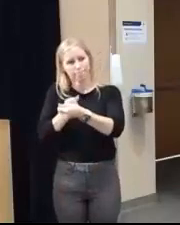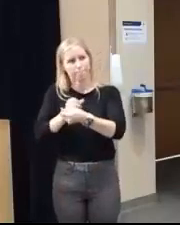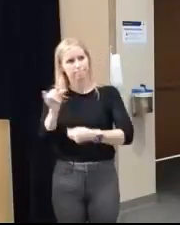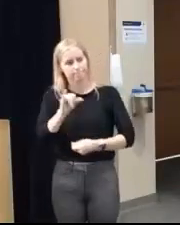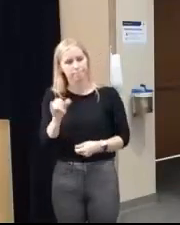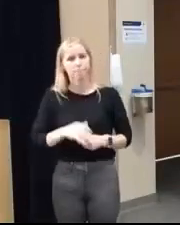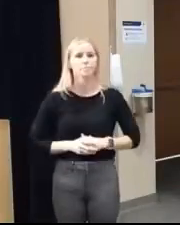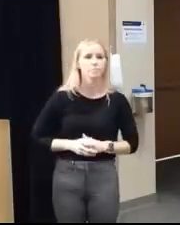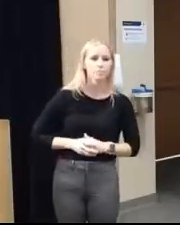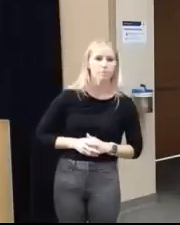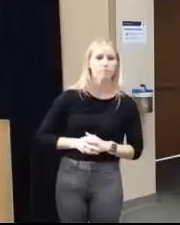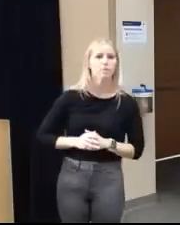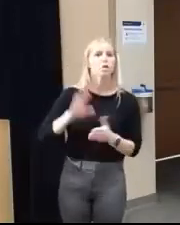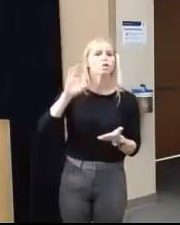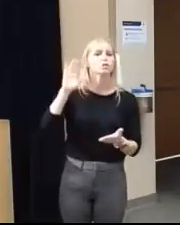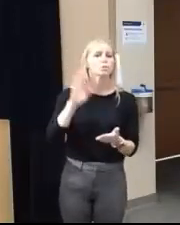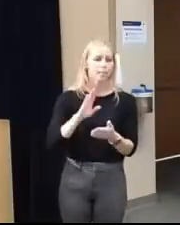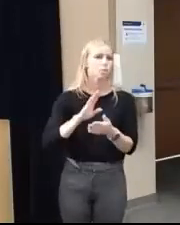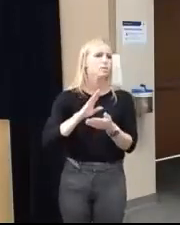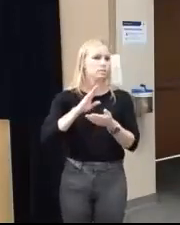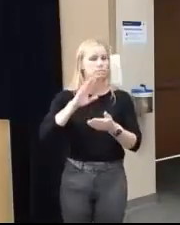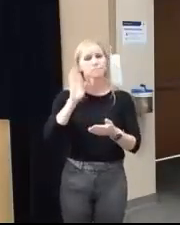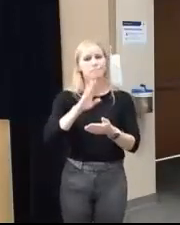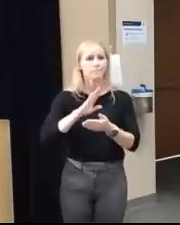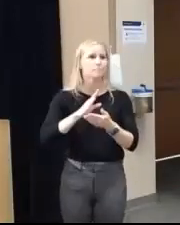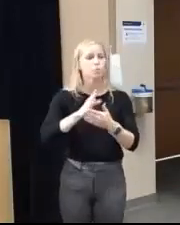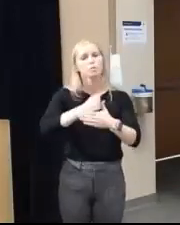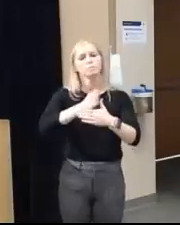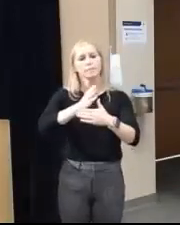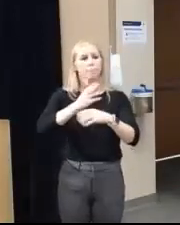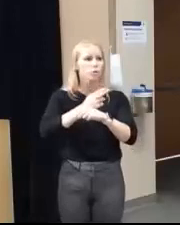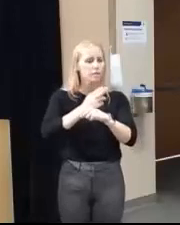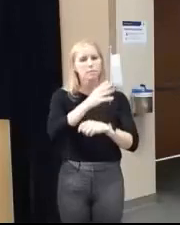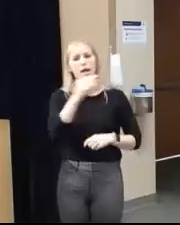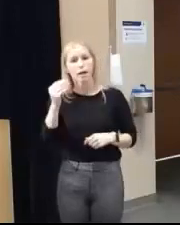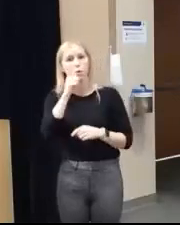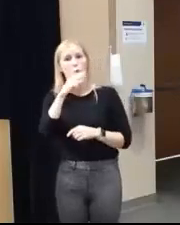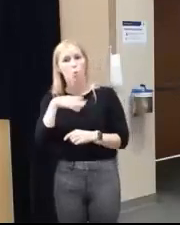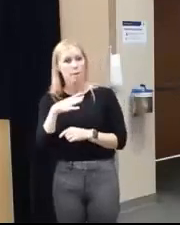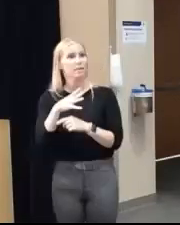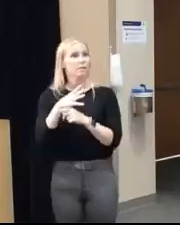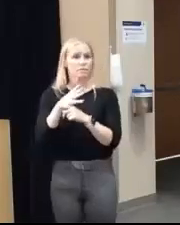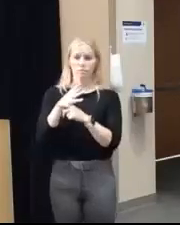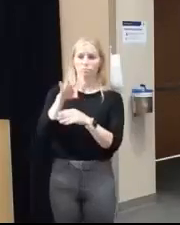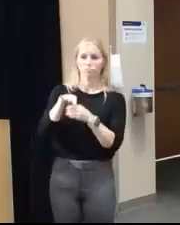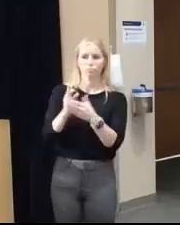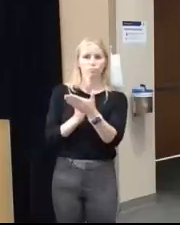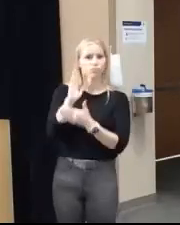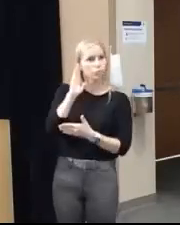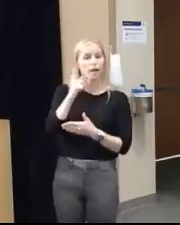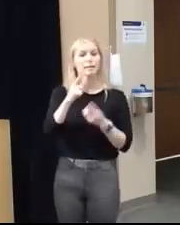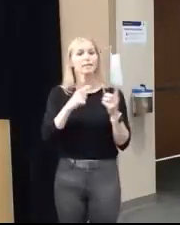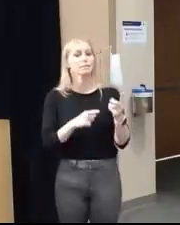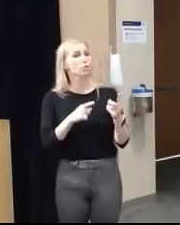Temperance and women's suffrage. What did our local favorite, Susan B. Anthony, do during